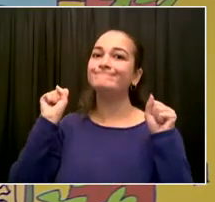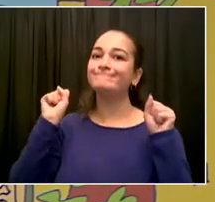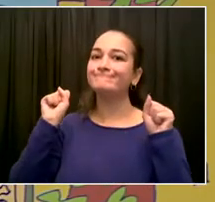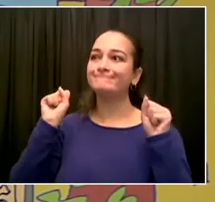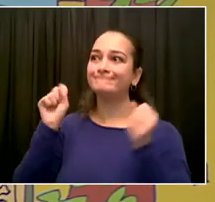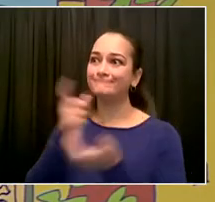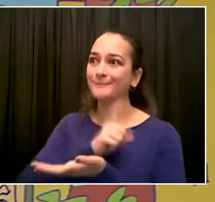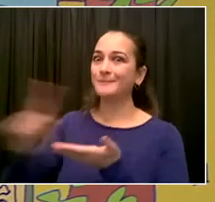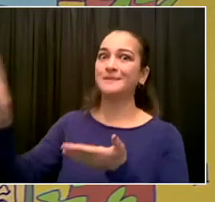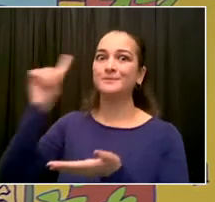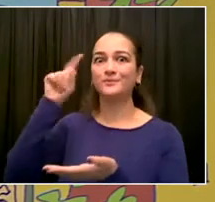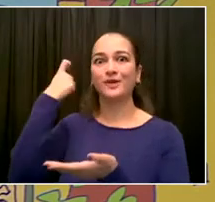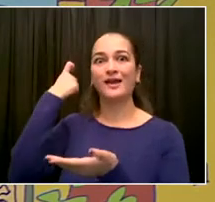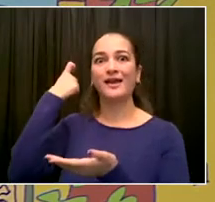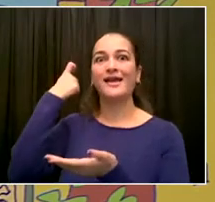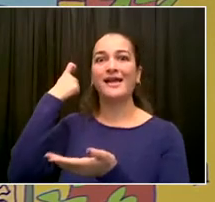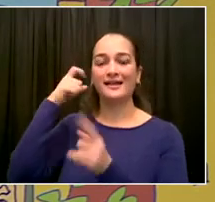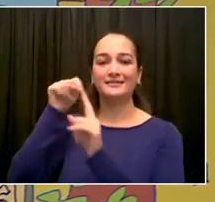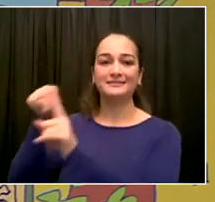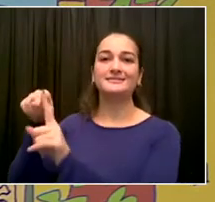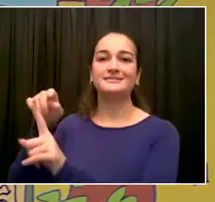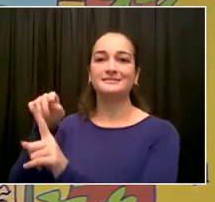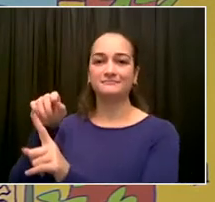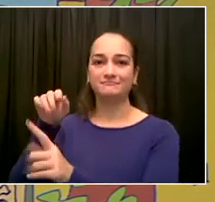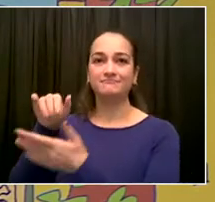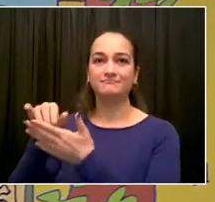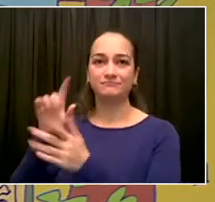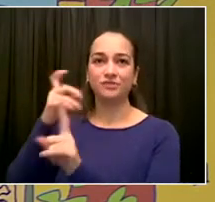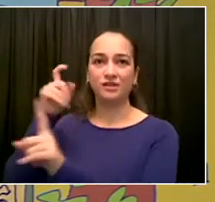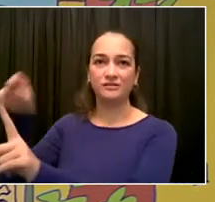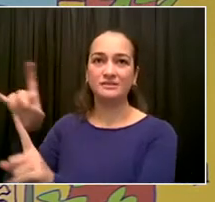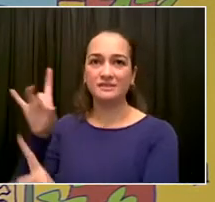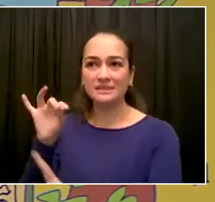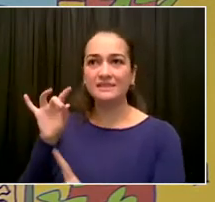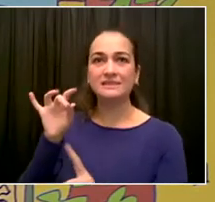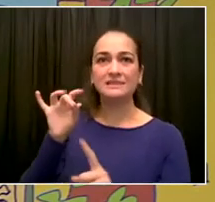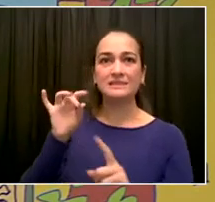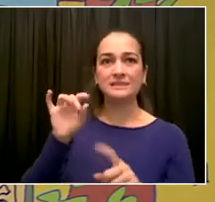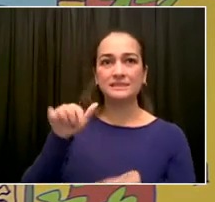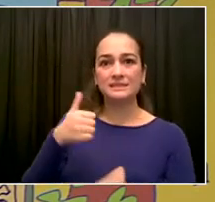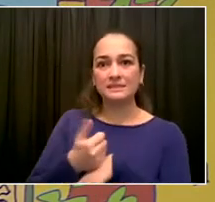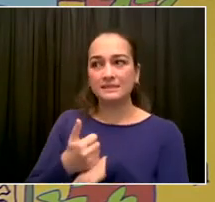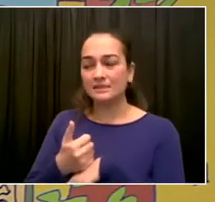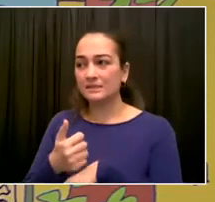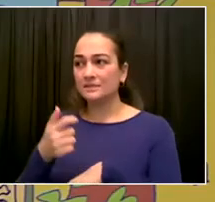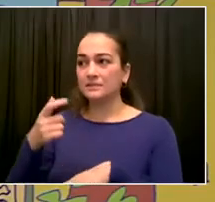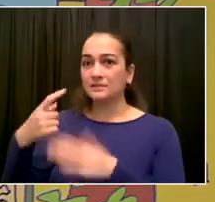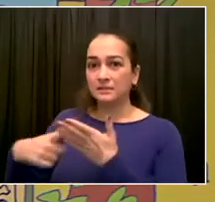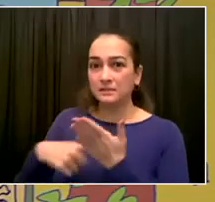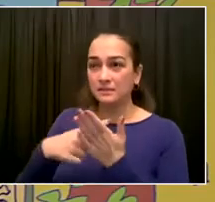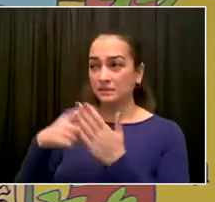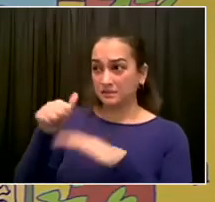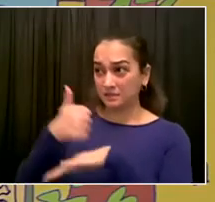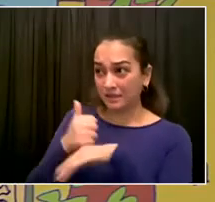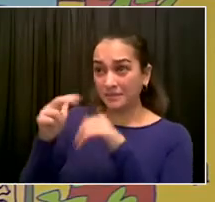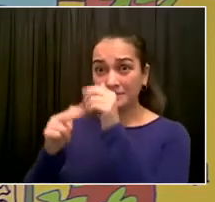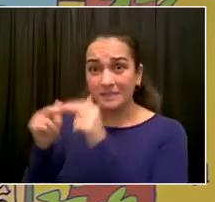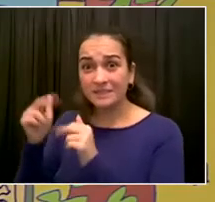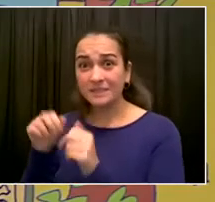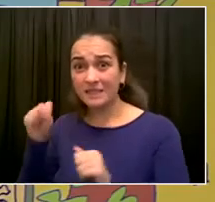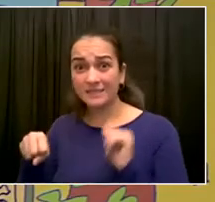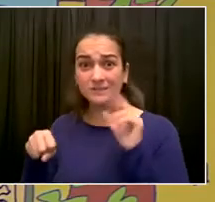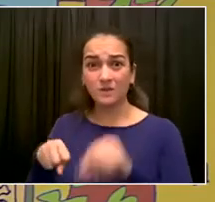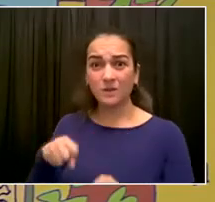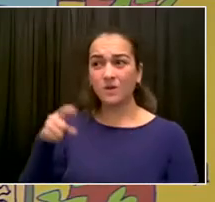would make them comfortable with moving forward. So I'll check in on again, but unless there is some kind of